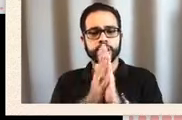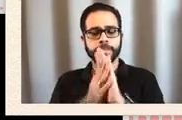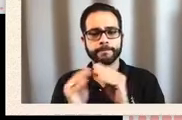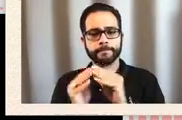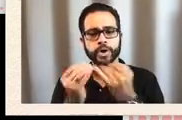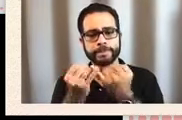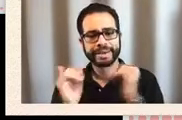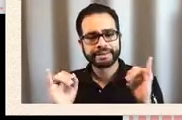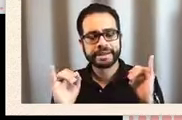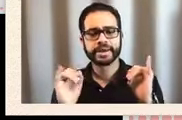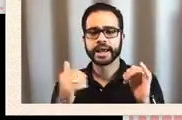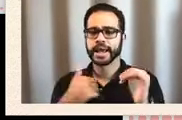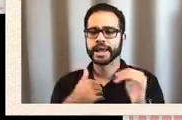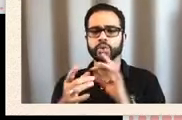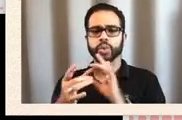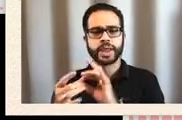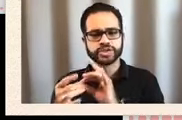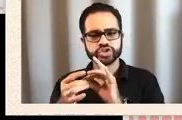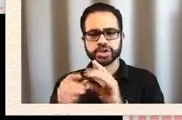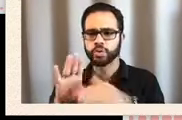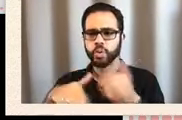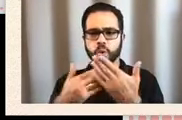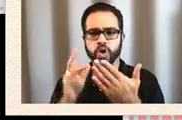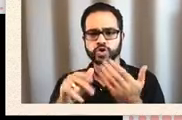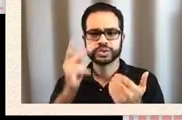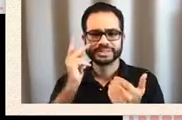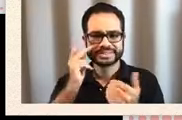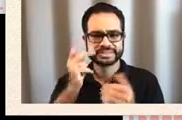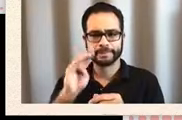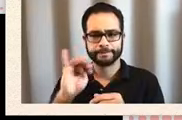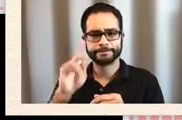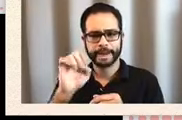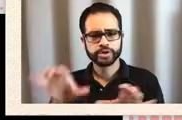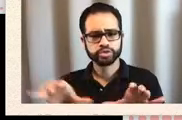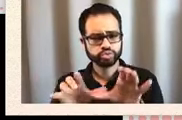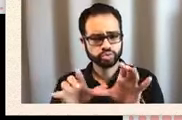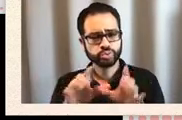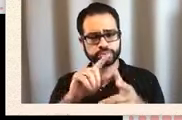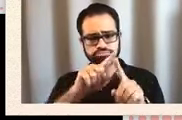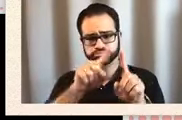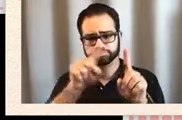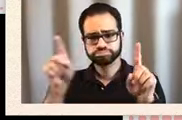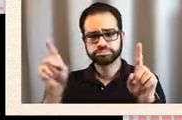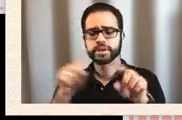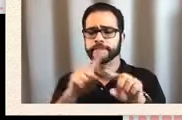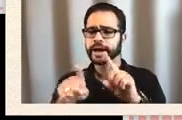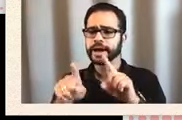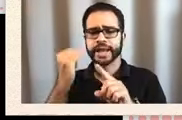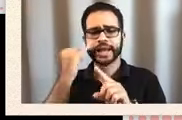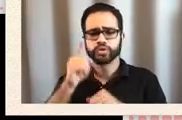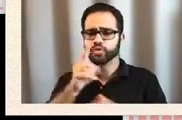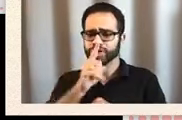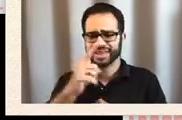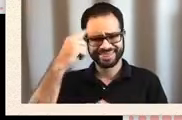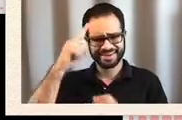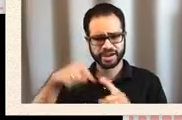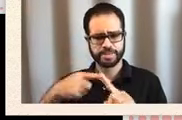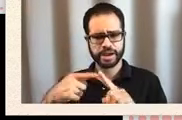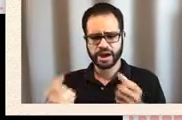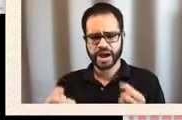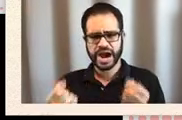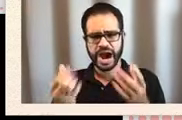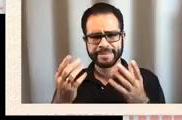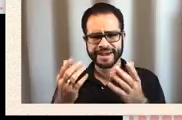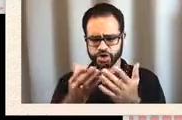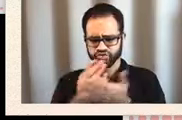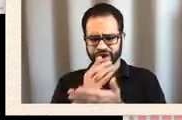relationships, all of the things that you see Mike doing. But then also, if you really think about it, how many rights you use in one day, it helps you